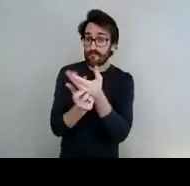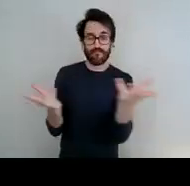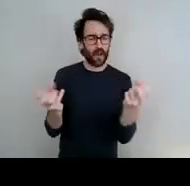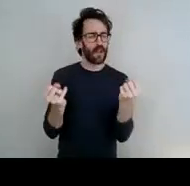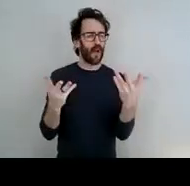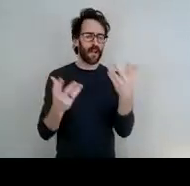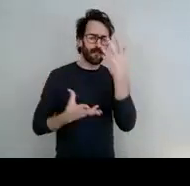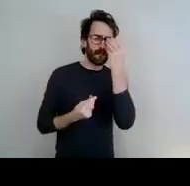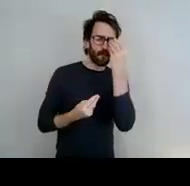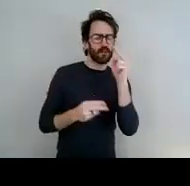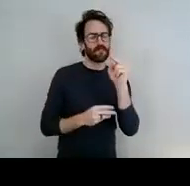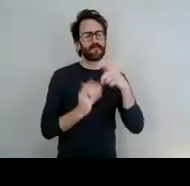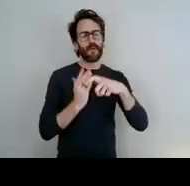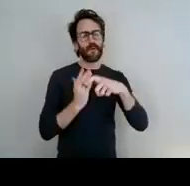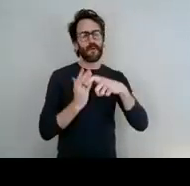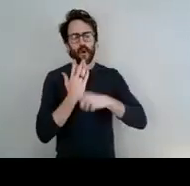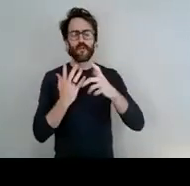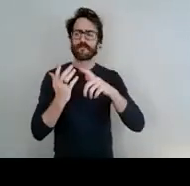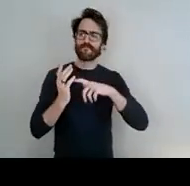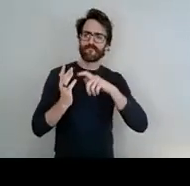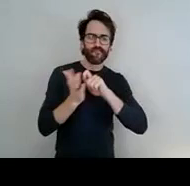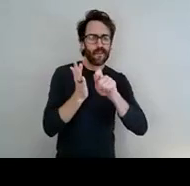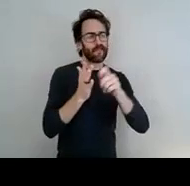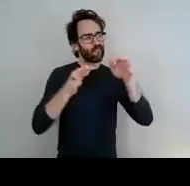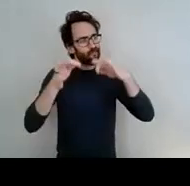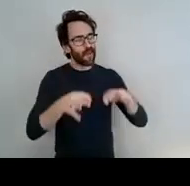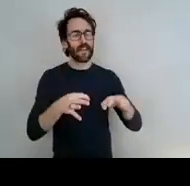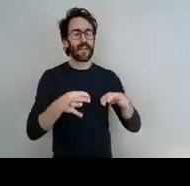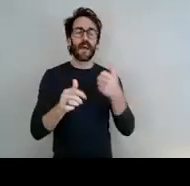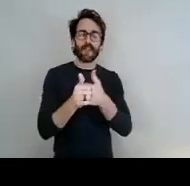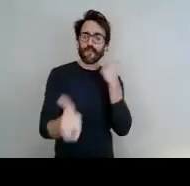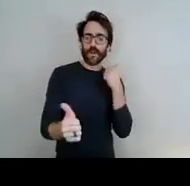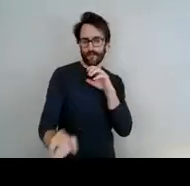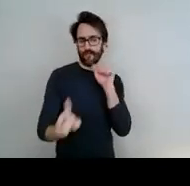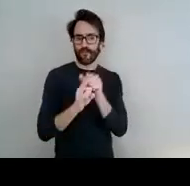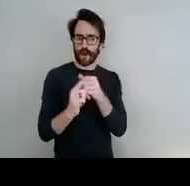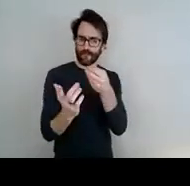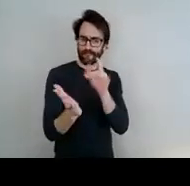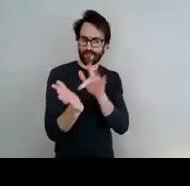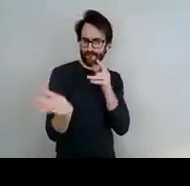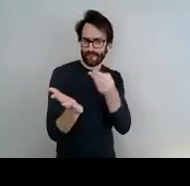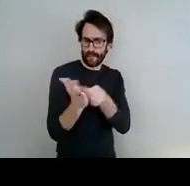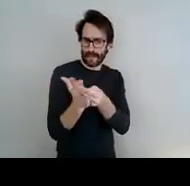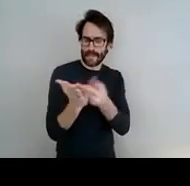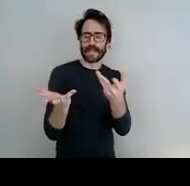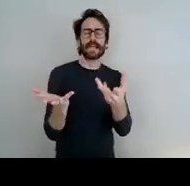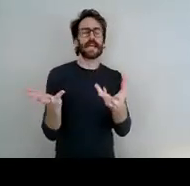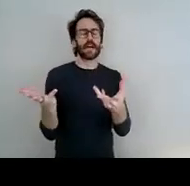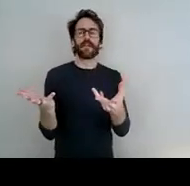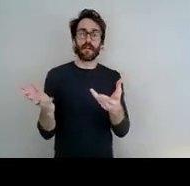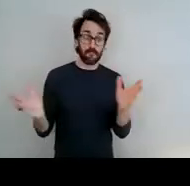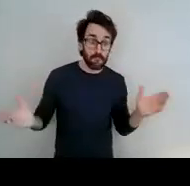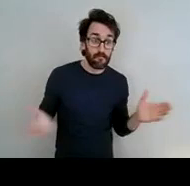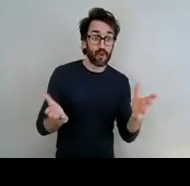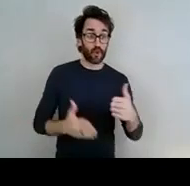articles and mention of fraud prevention. So I encourage you to look at the government websites, the Canadian fraud sites. There